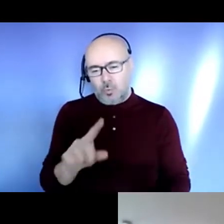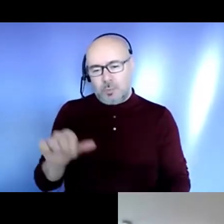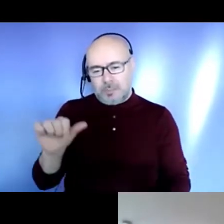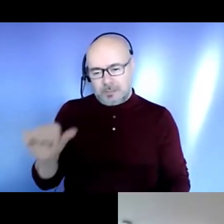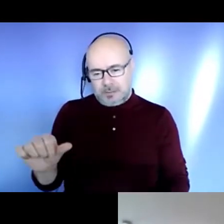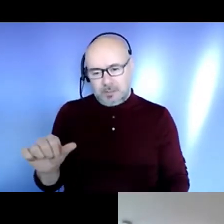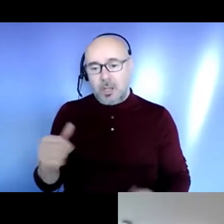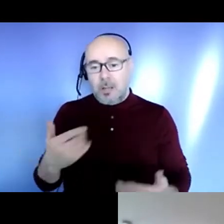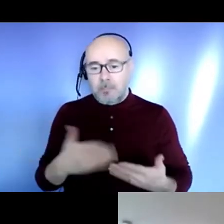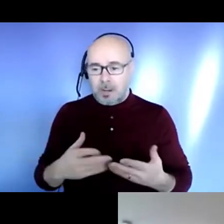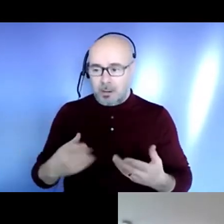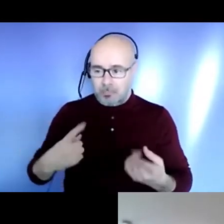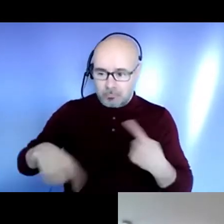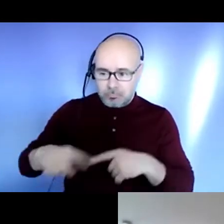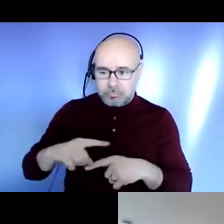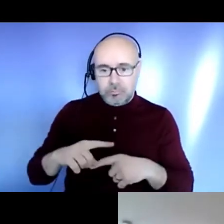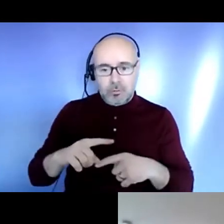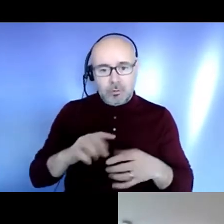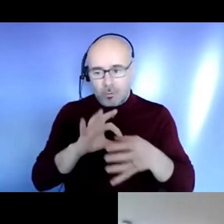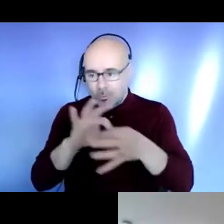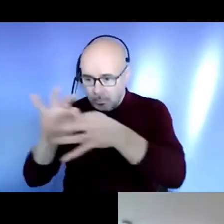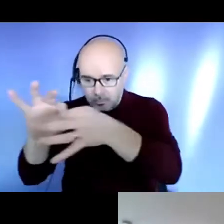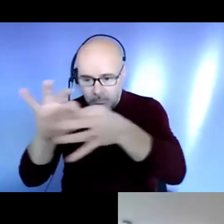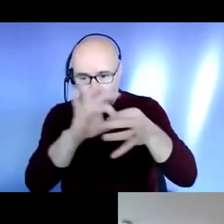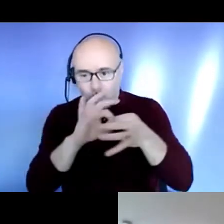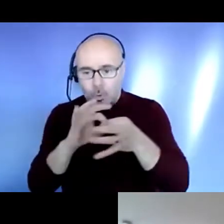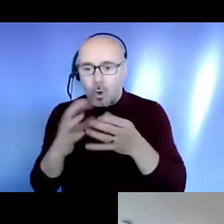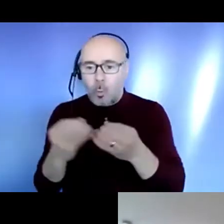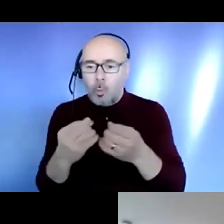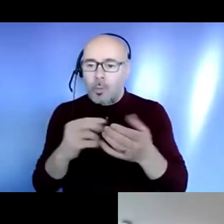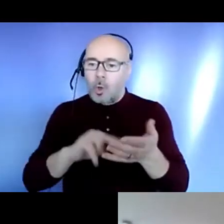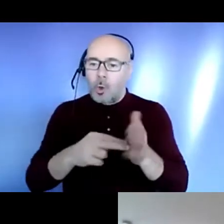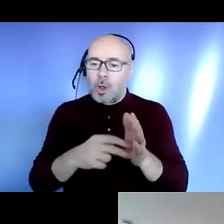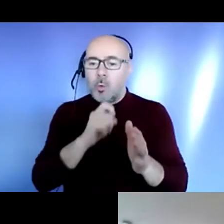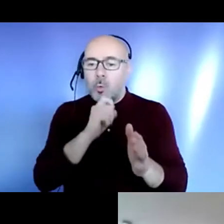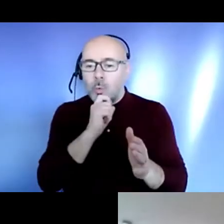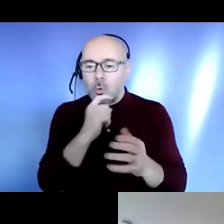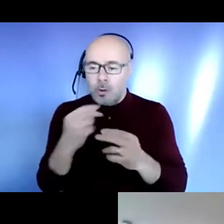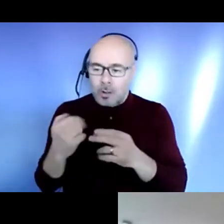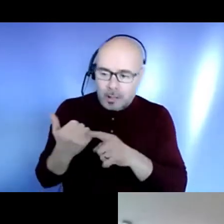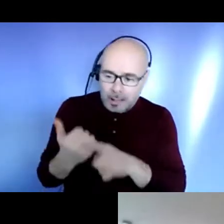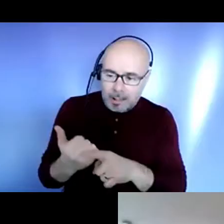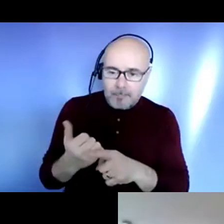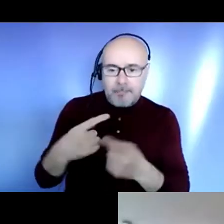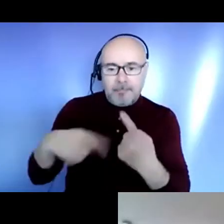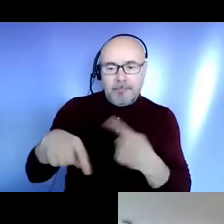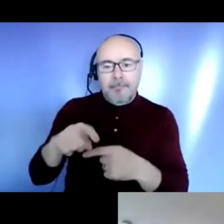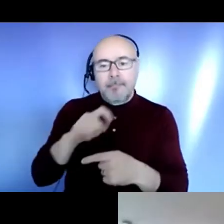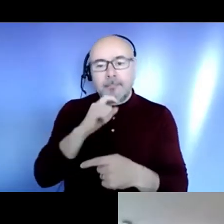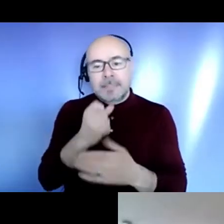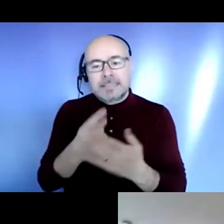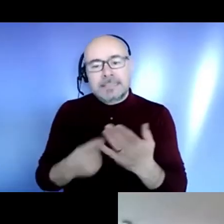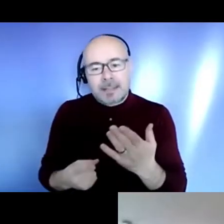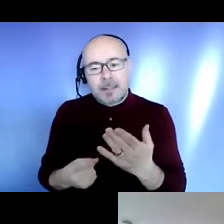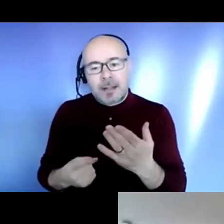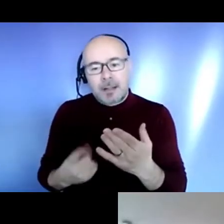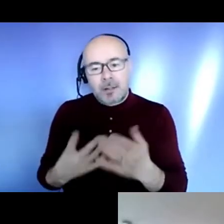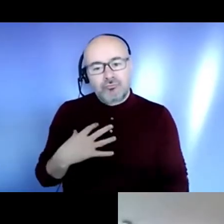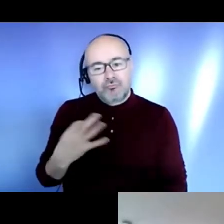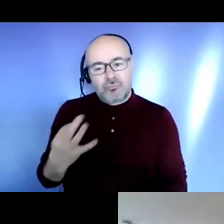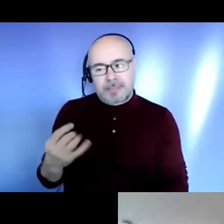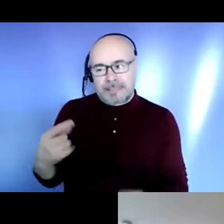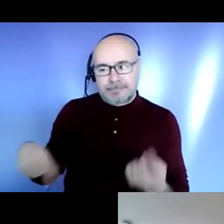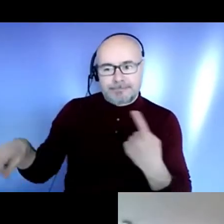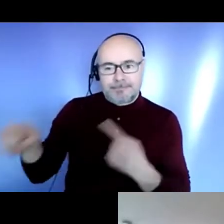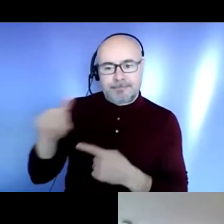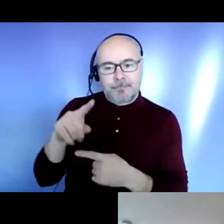and individuals, including those with disabilities and organisations that represent them. It contains one vision, that all